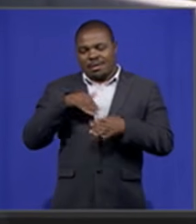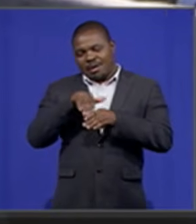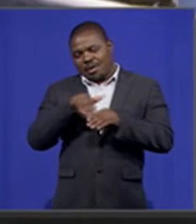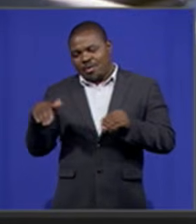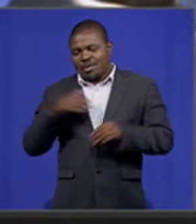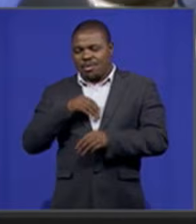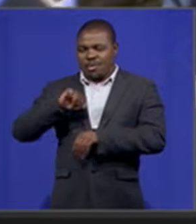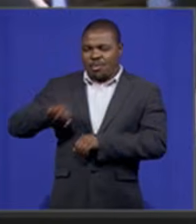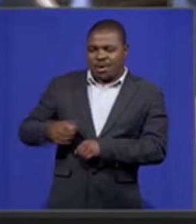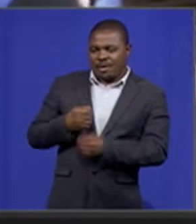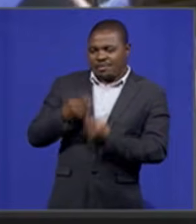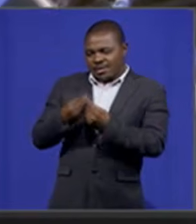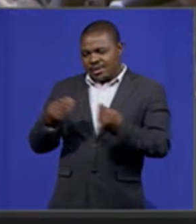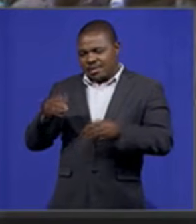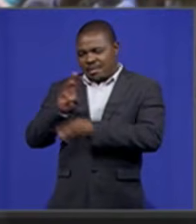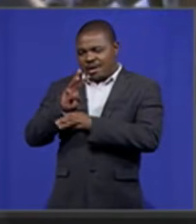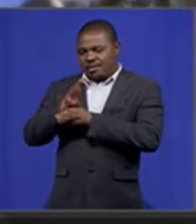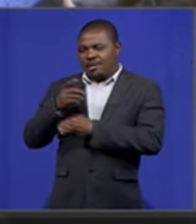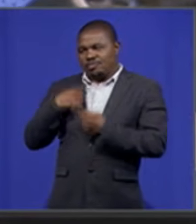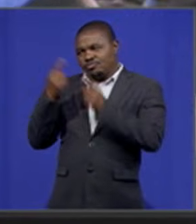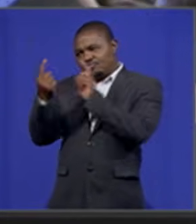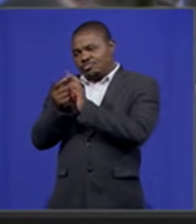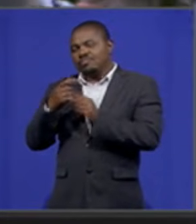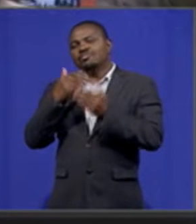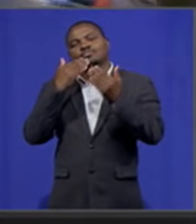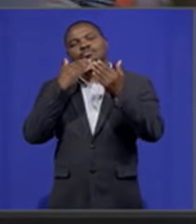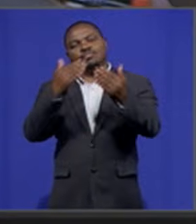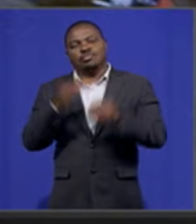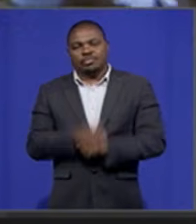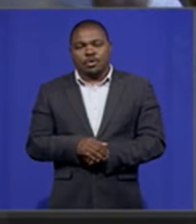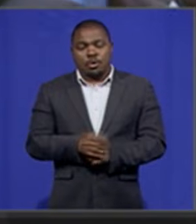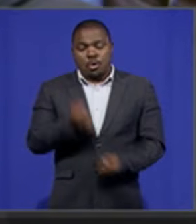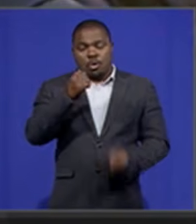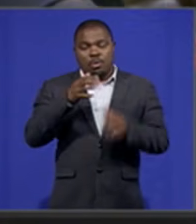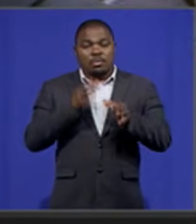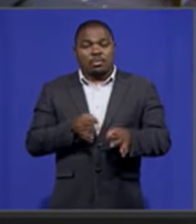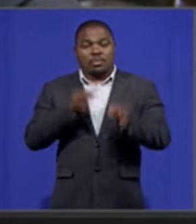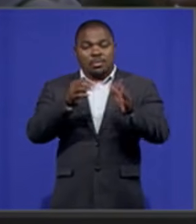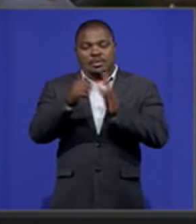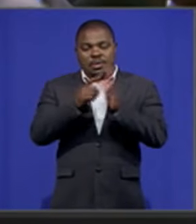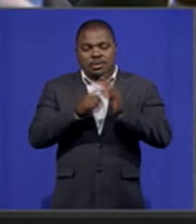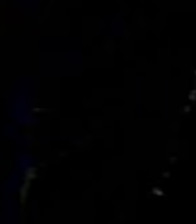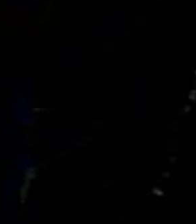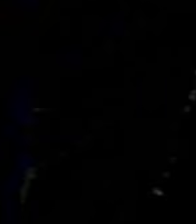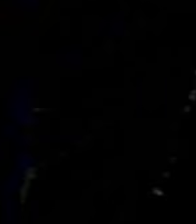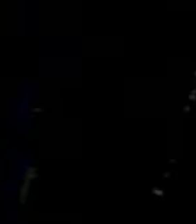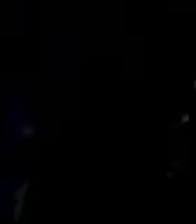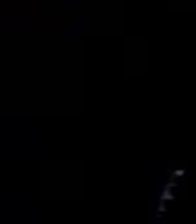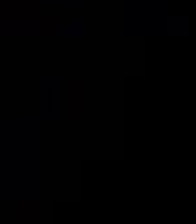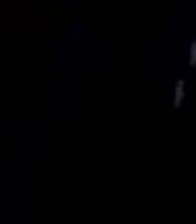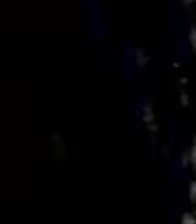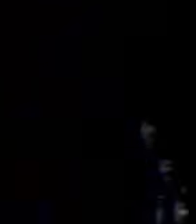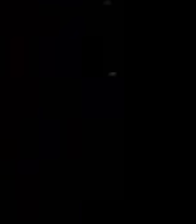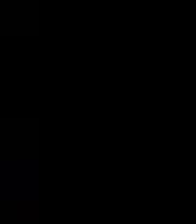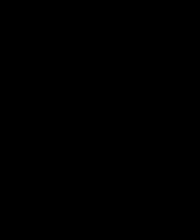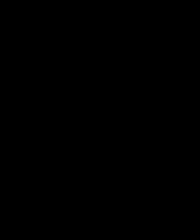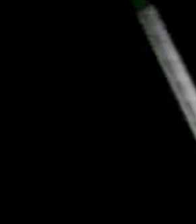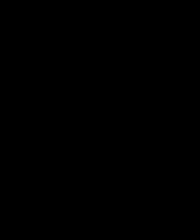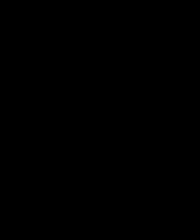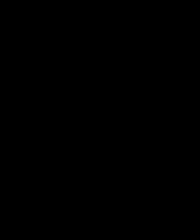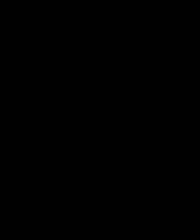my mother. I'm feeling good. Thank you. Molato o šutišeditšwe go la 14 Phato.